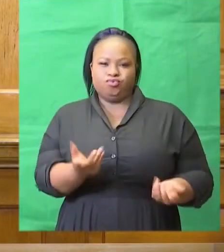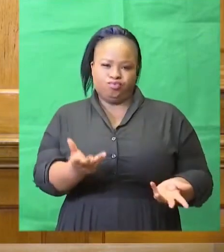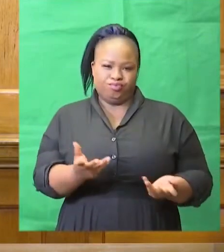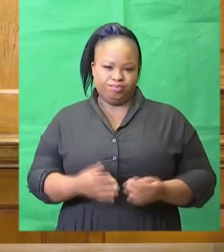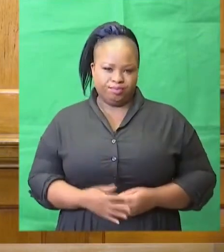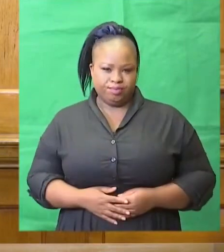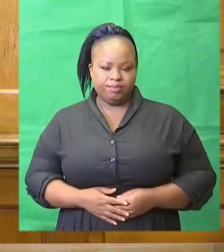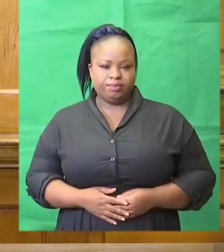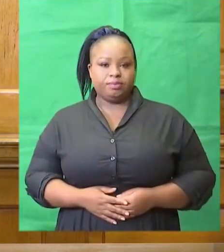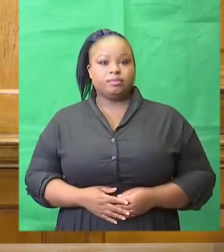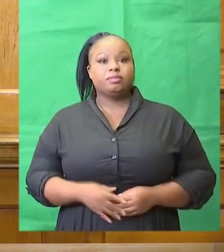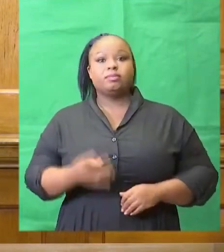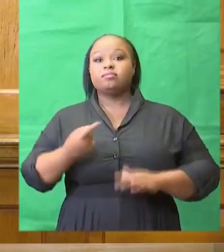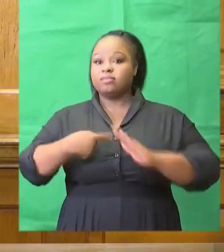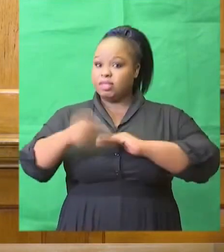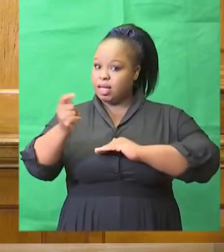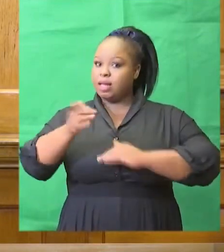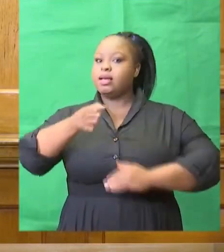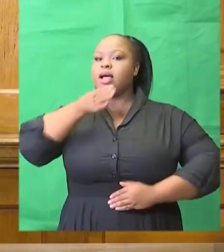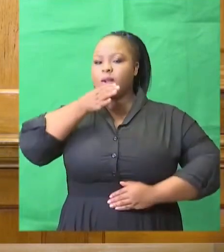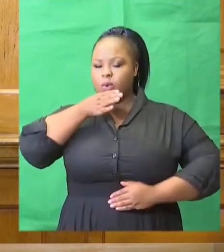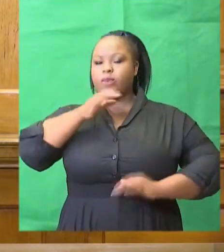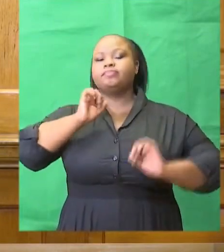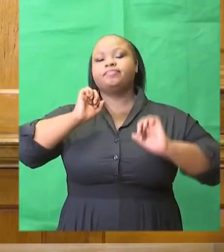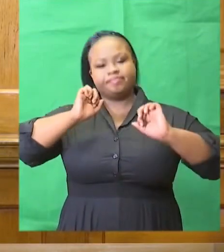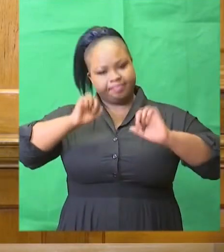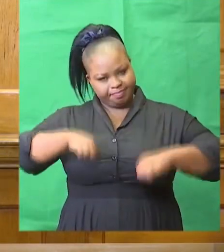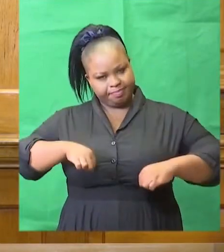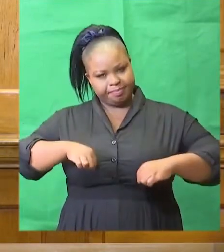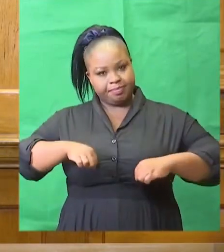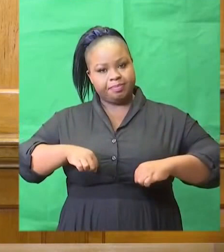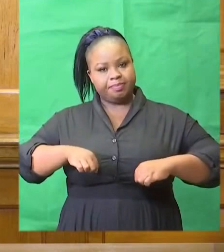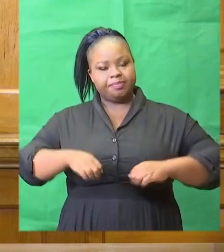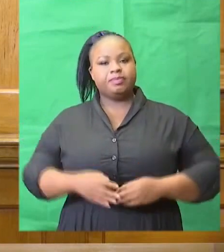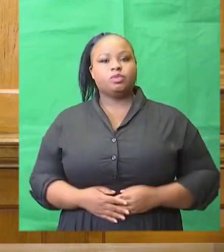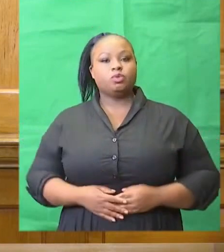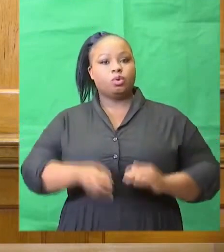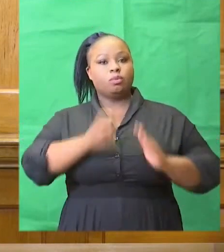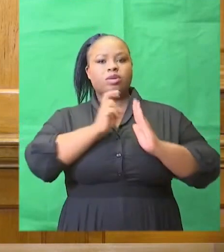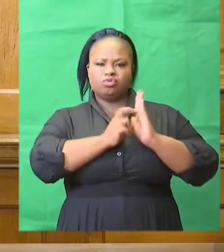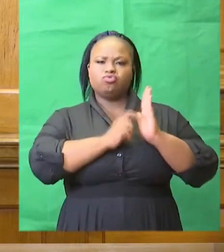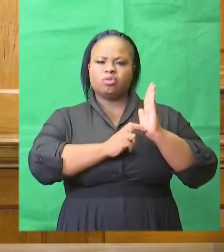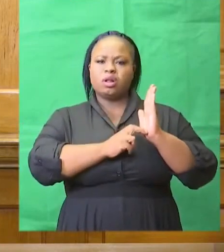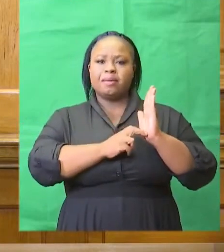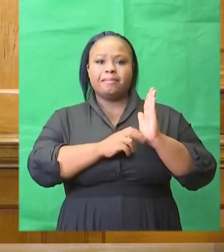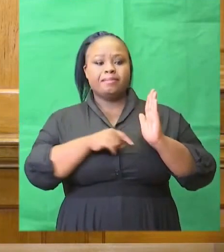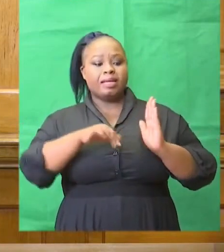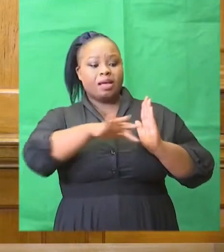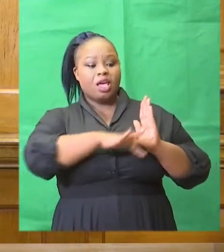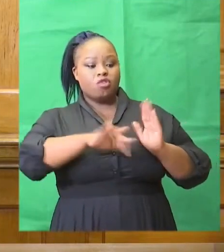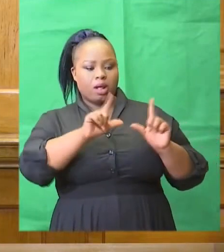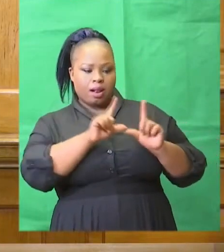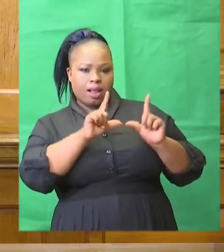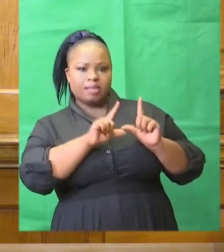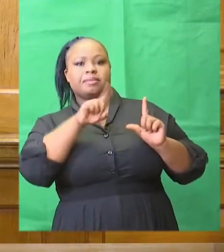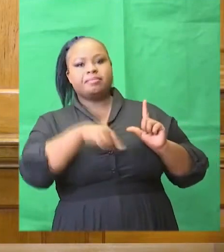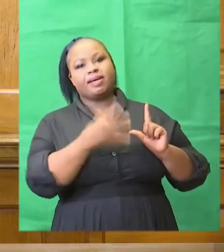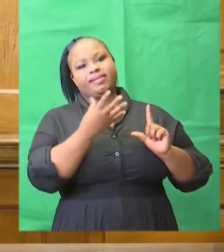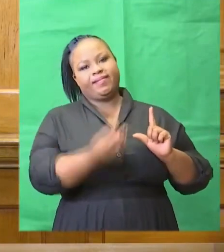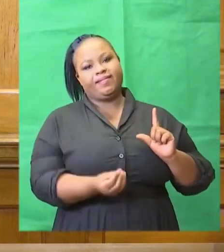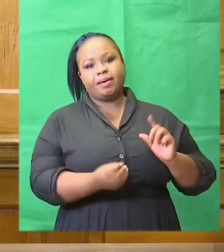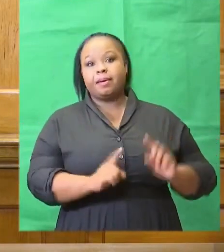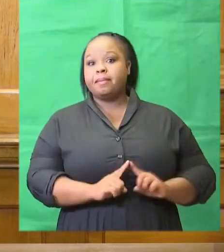The sale of alcohol is permitted according to the regular license conditions, but may not be